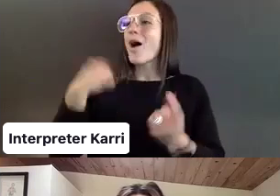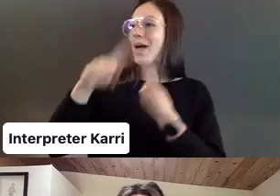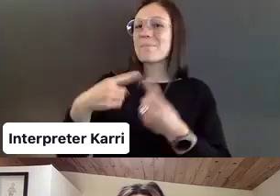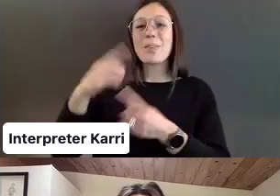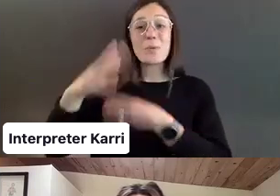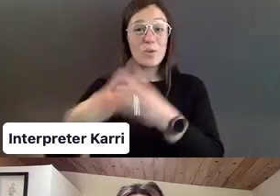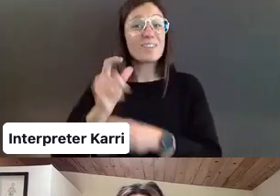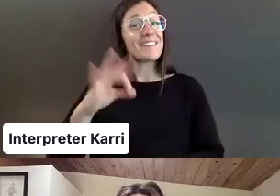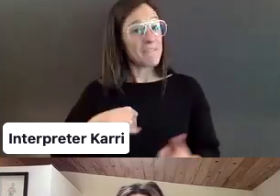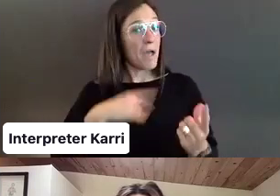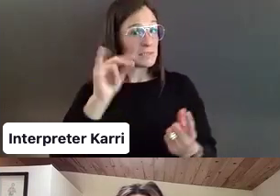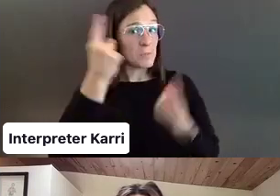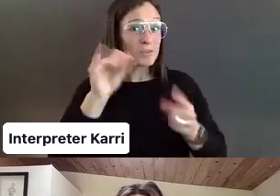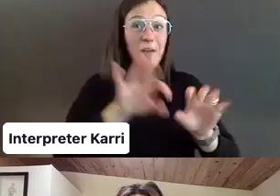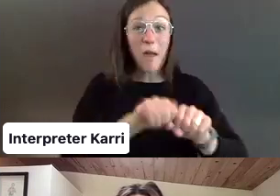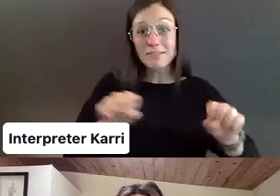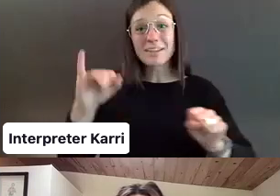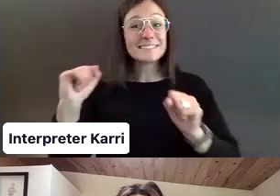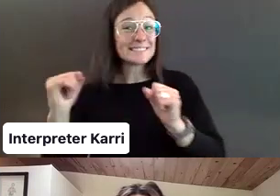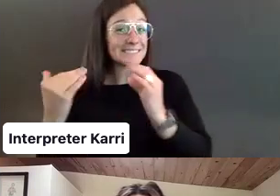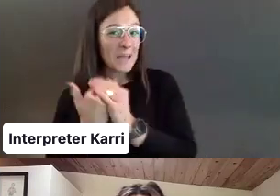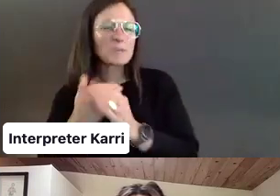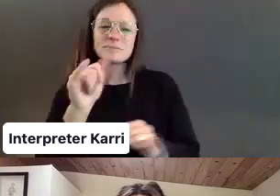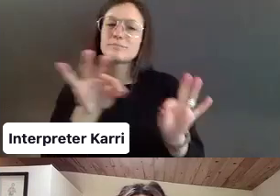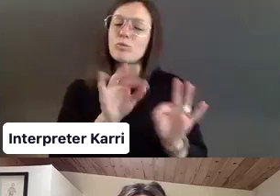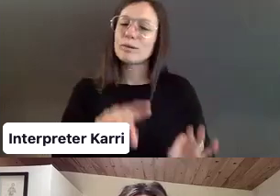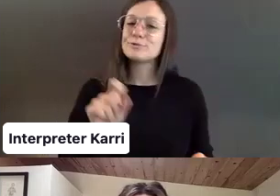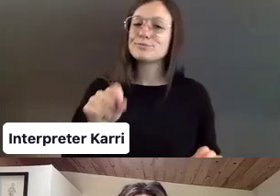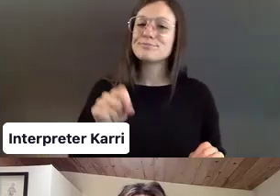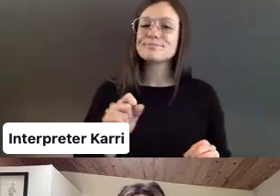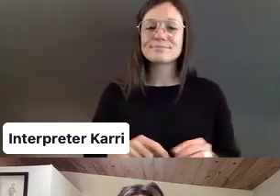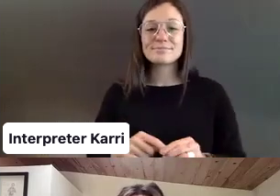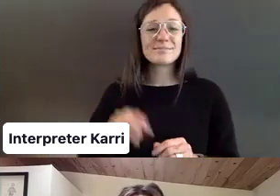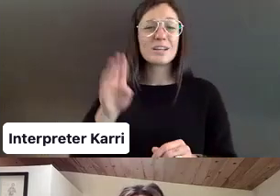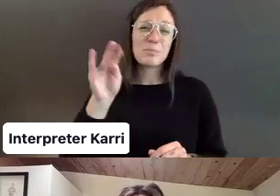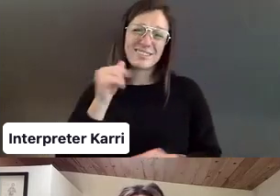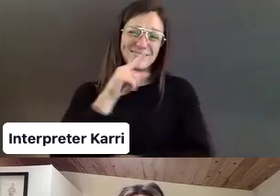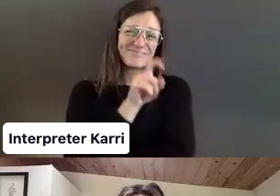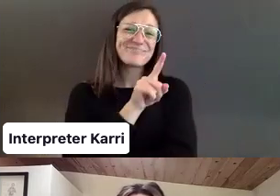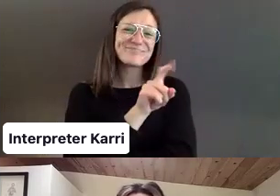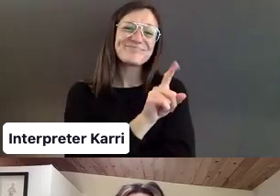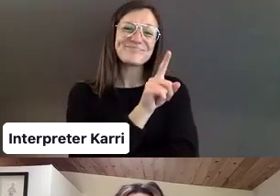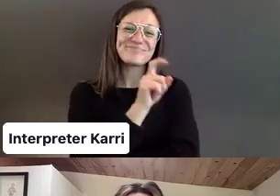dog was a sandwich, it's a very important question. Is it?